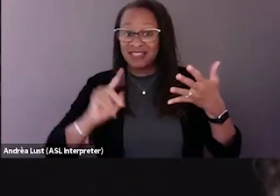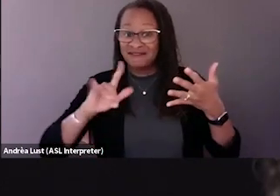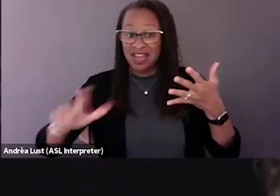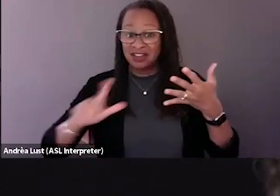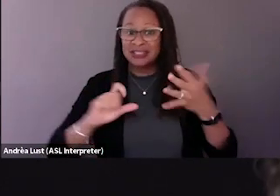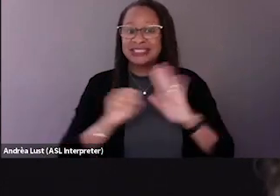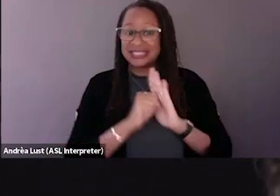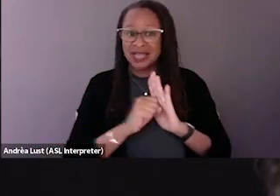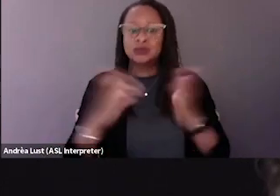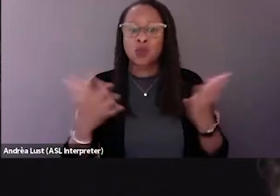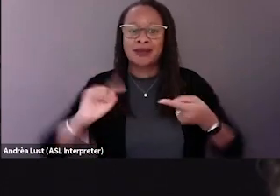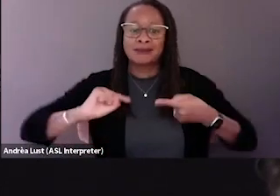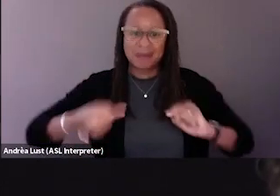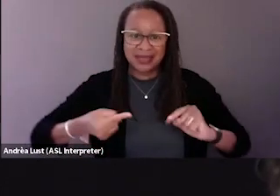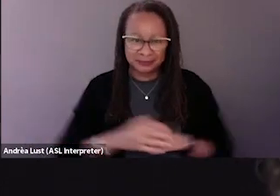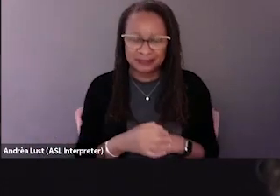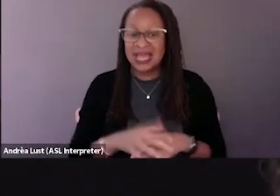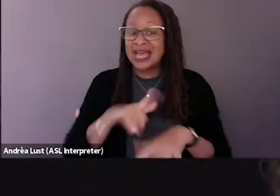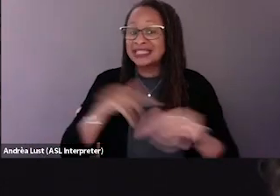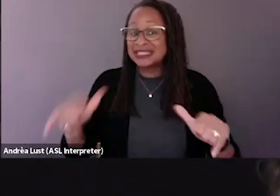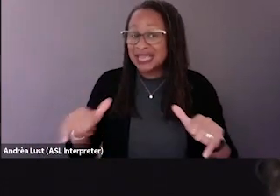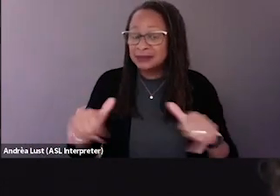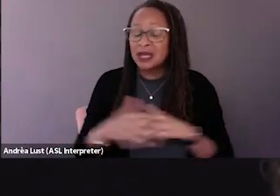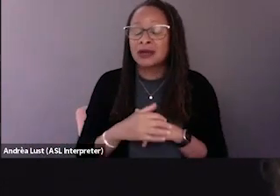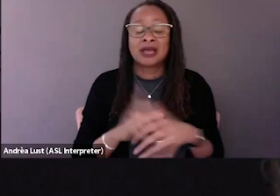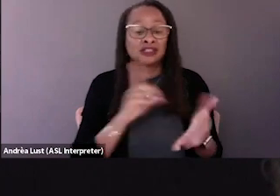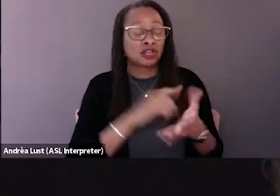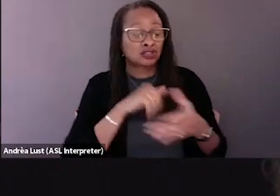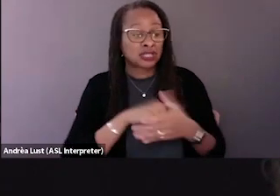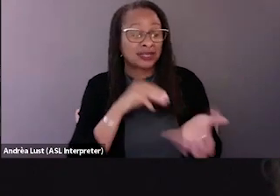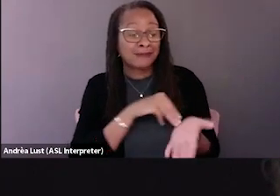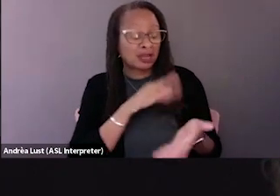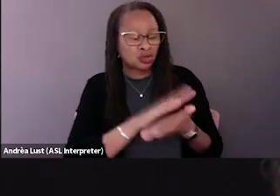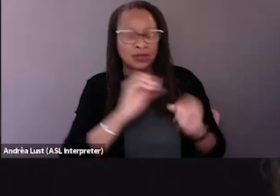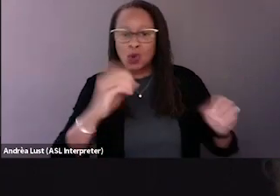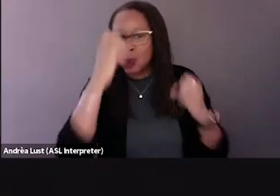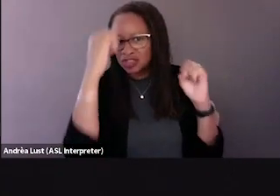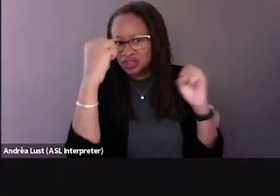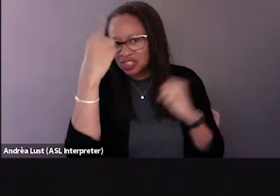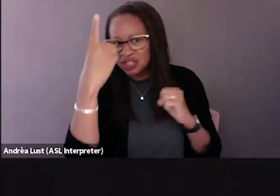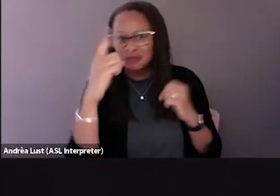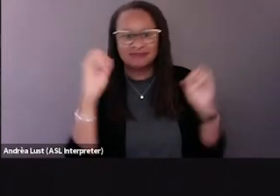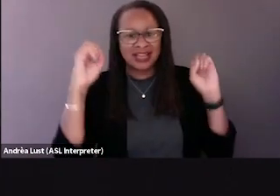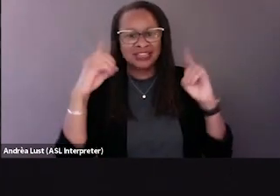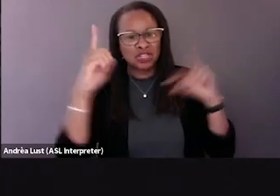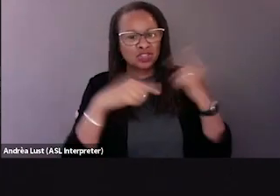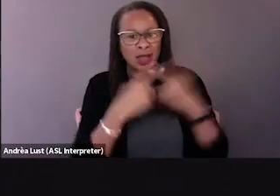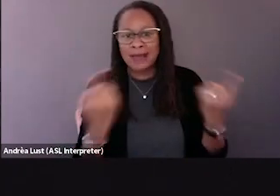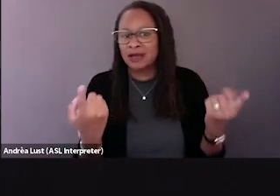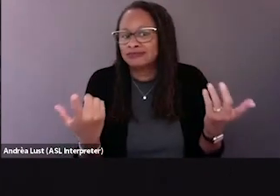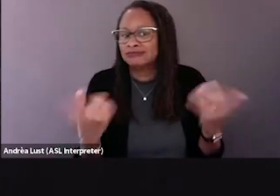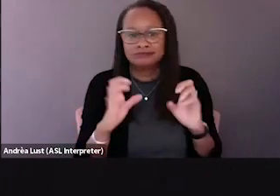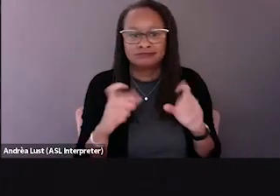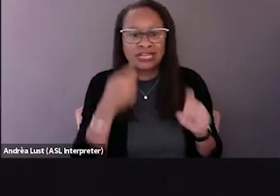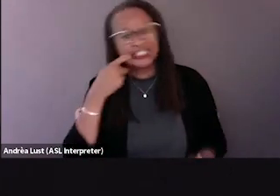such. At the same time, doctors in medical school had little to no education on addiction, little to none. Every one of these